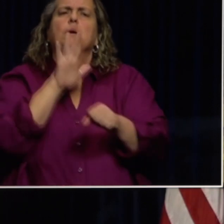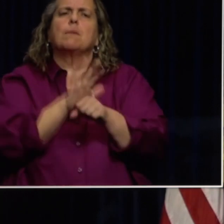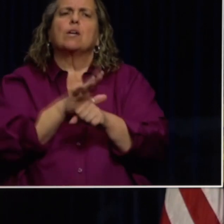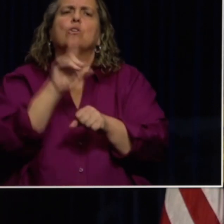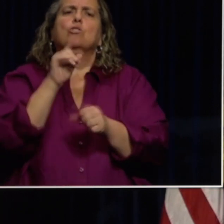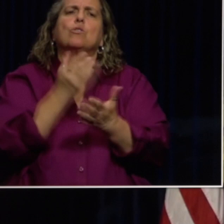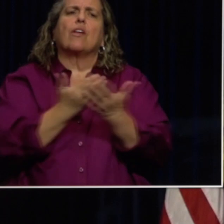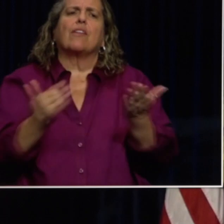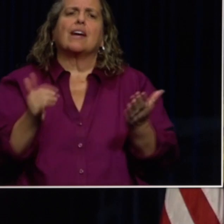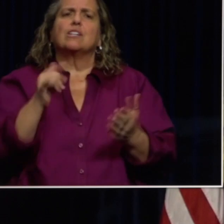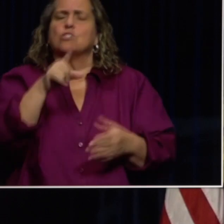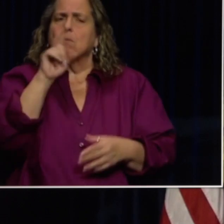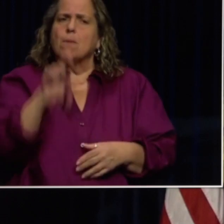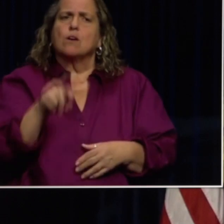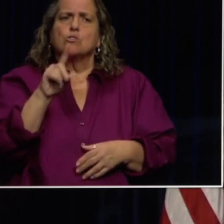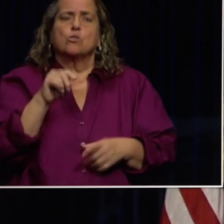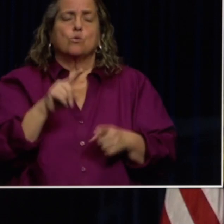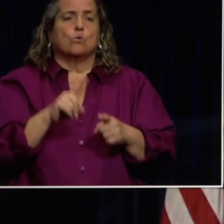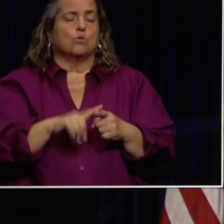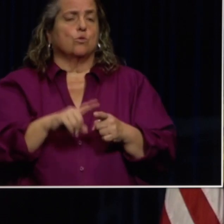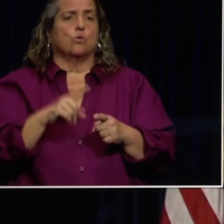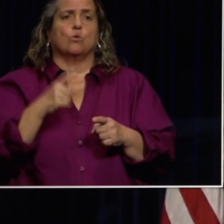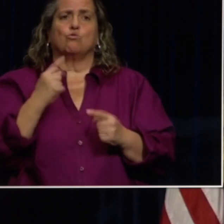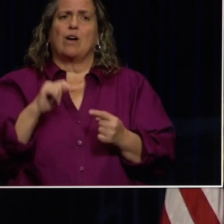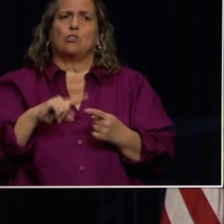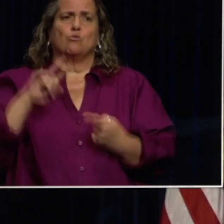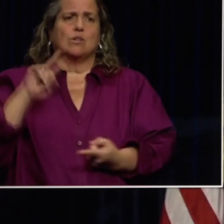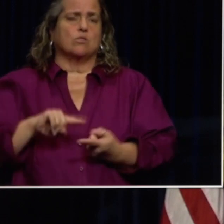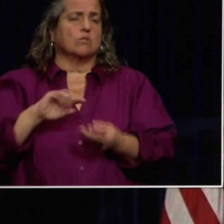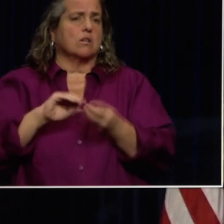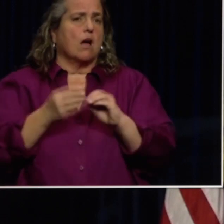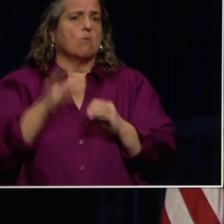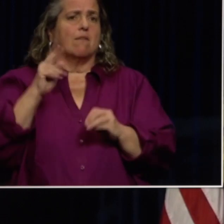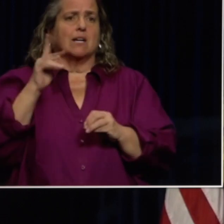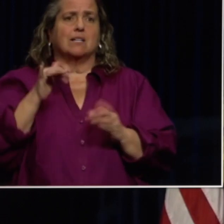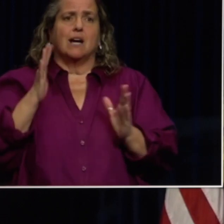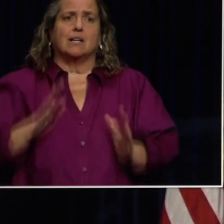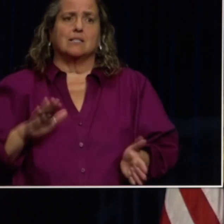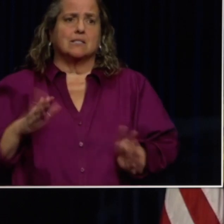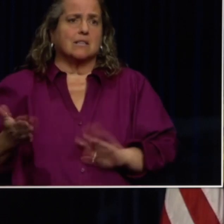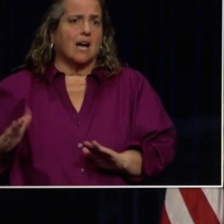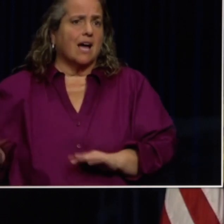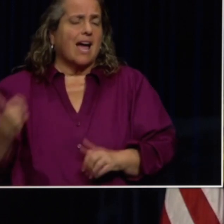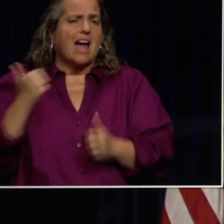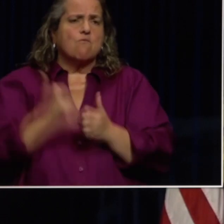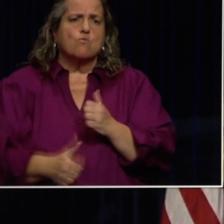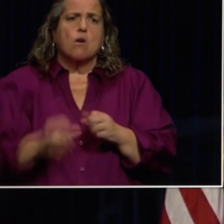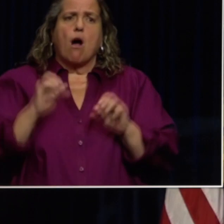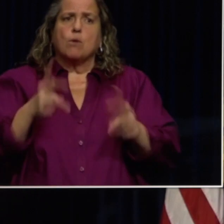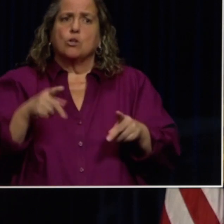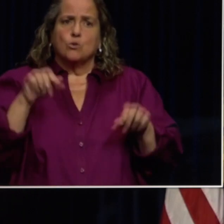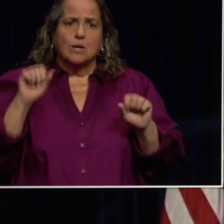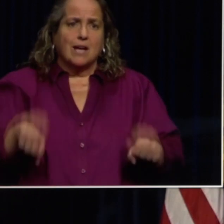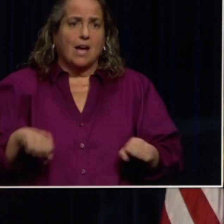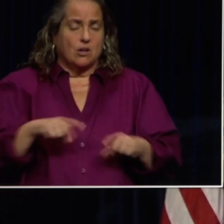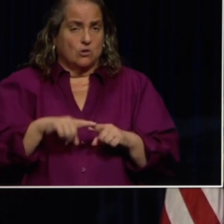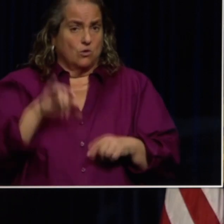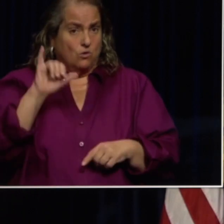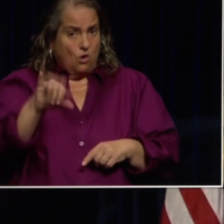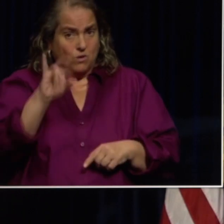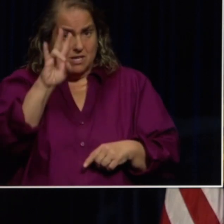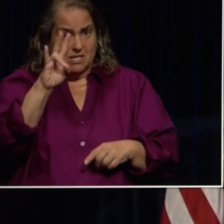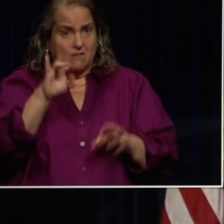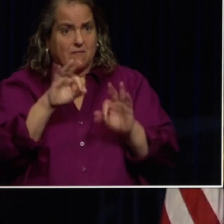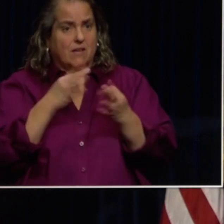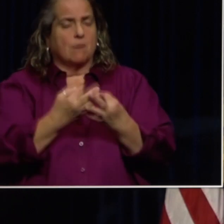Kentucky county actually was Boyd County with 2 new cases. The majority of the cases were out of Jefferson with 51. Fayette was next, and